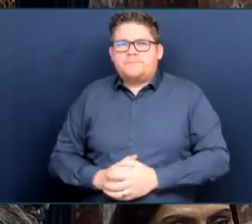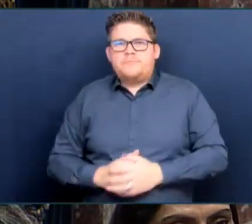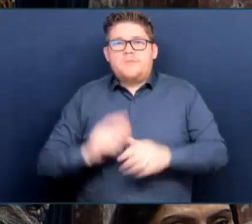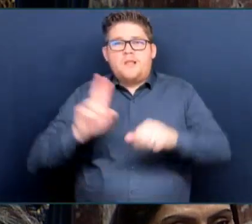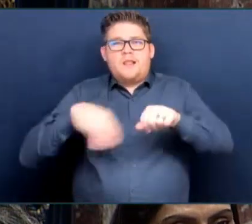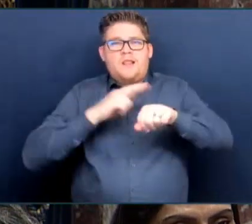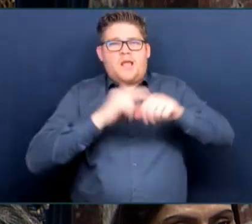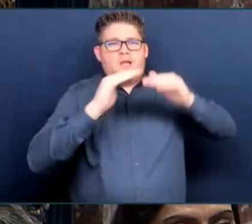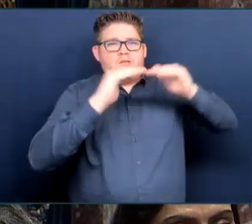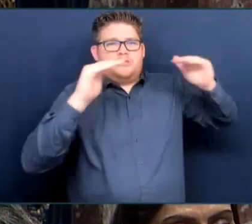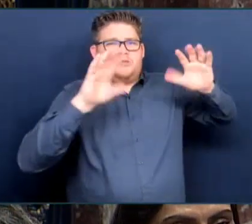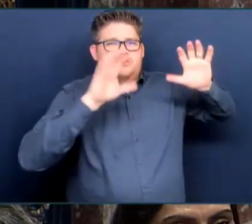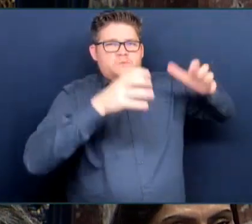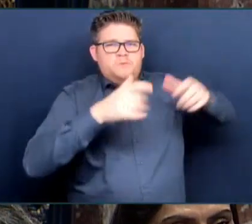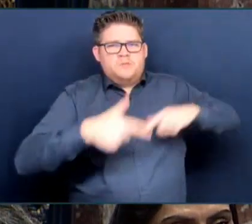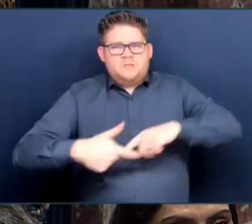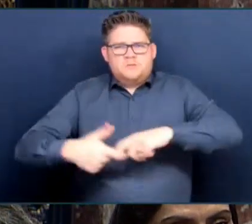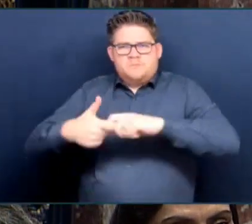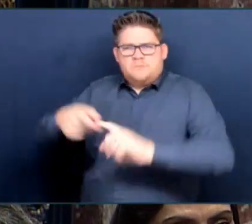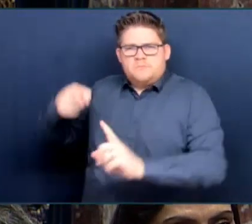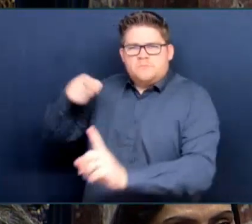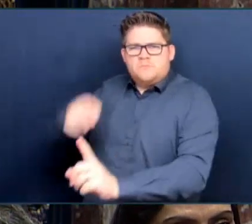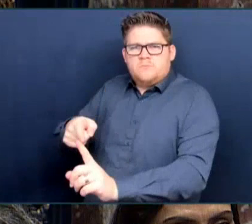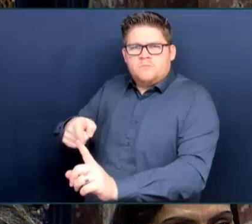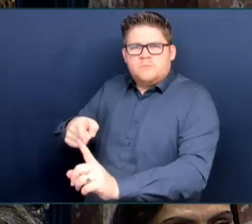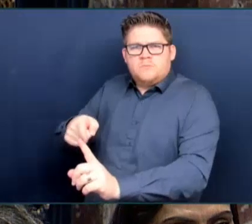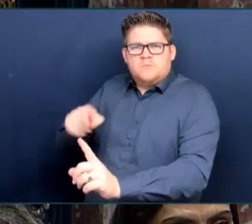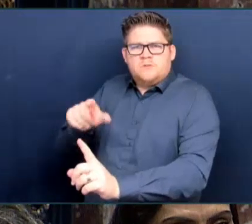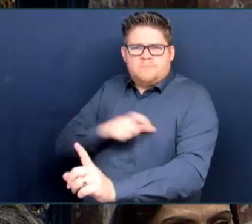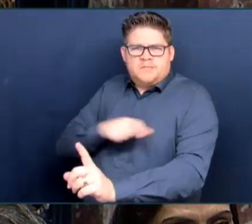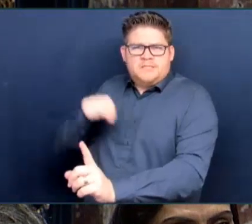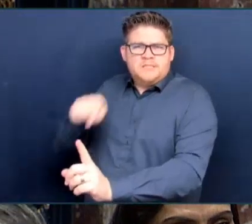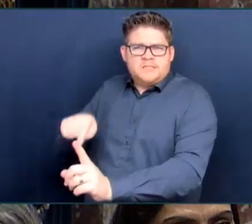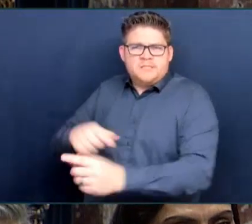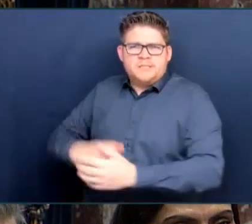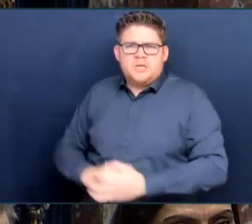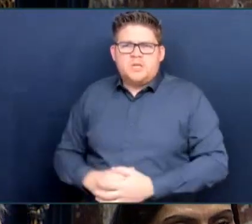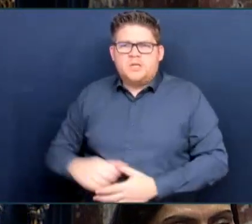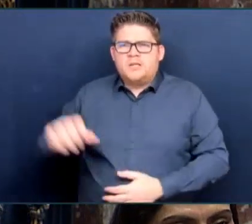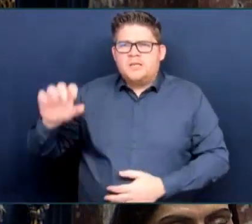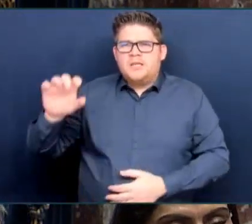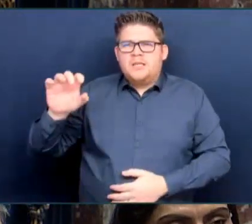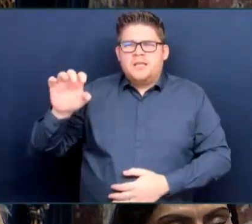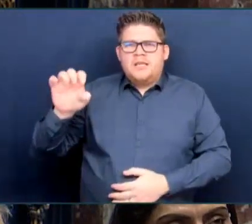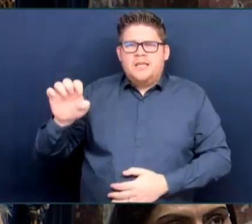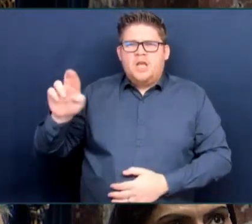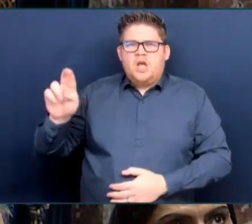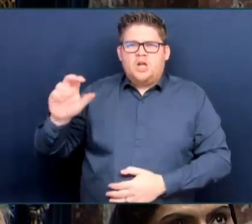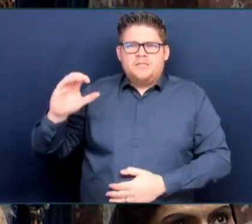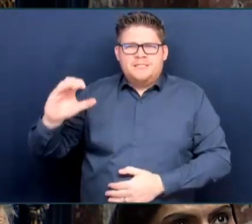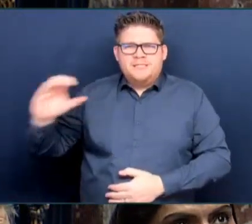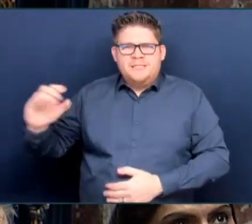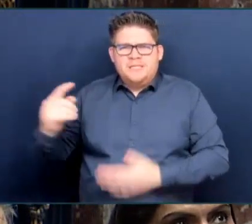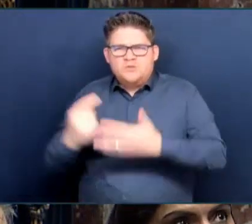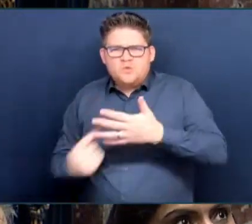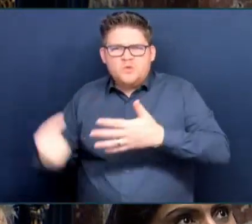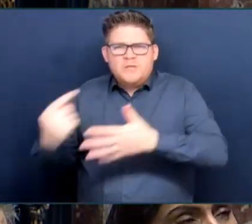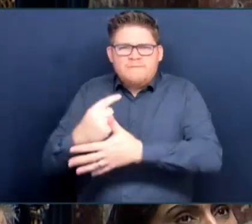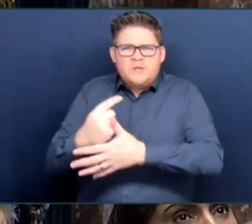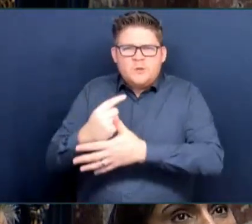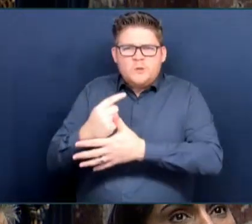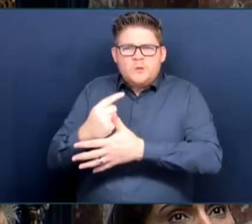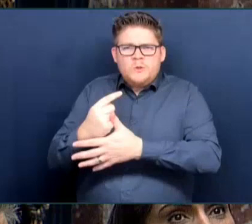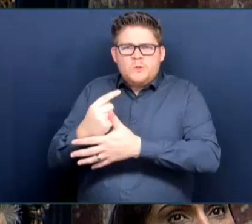hundreds of complaints against the unit. The CRCC reviews can take up years to complete. The extent of the human